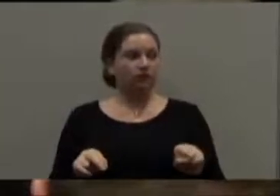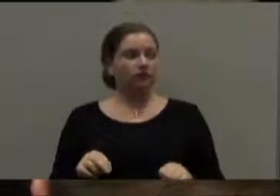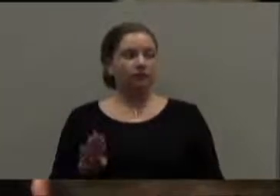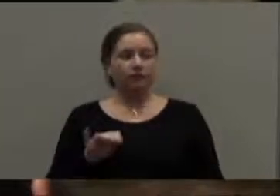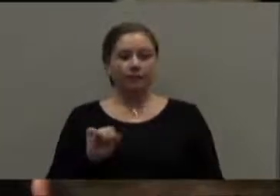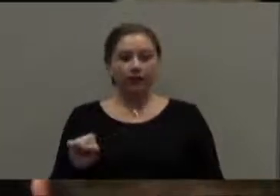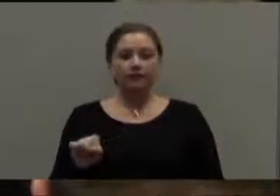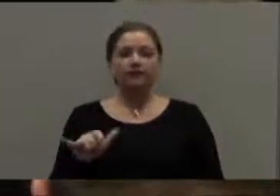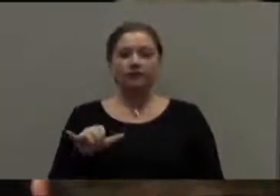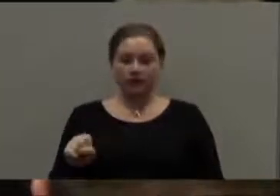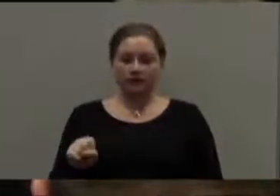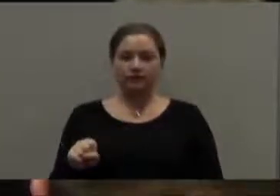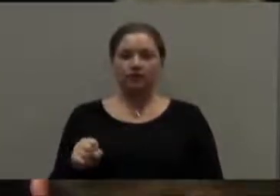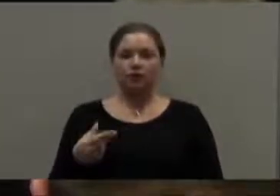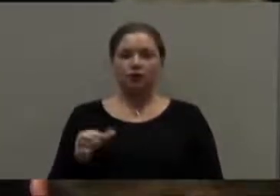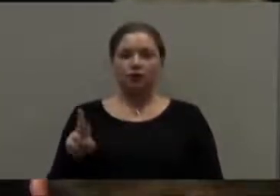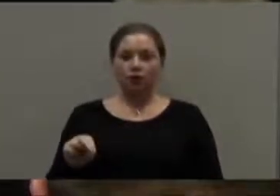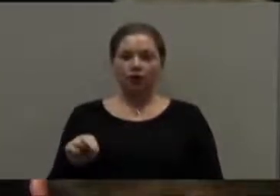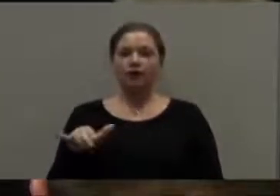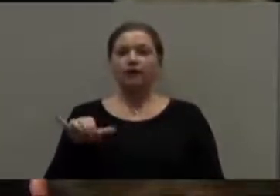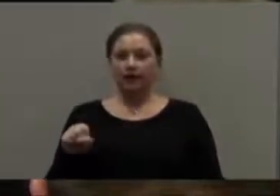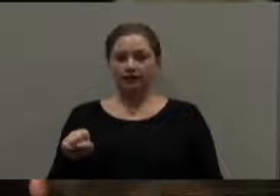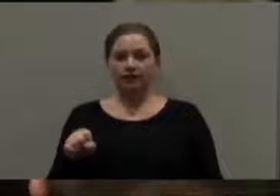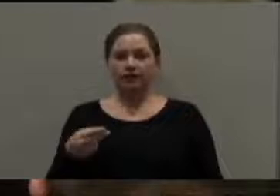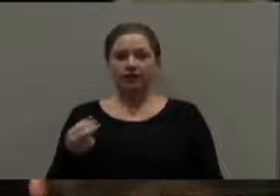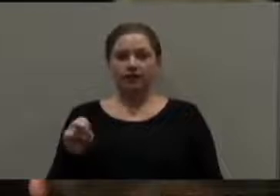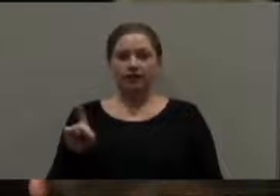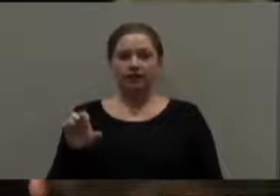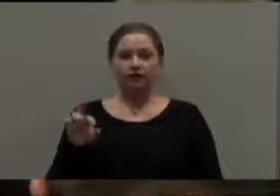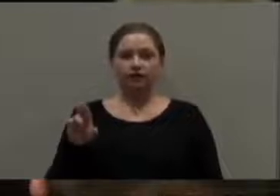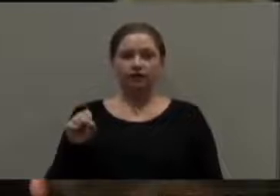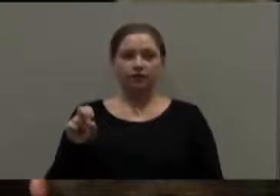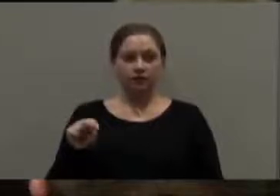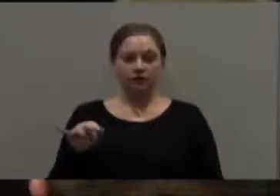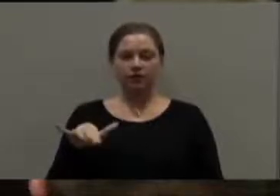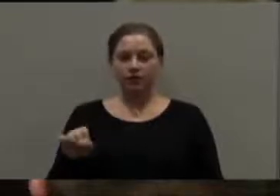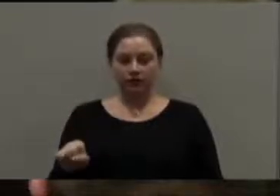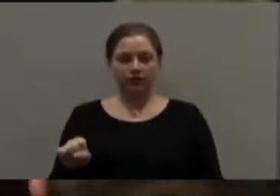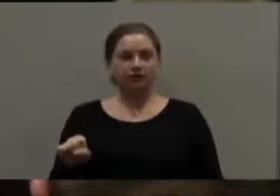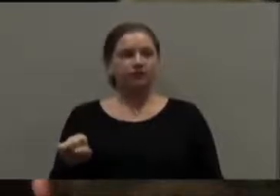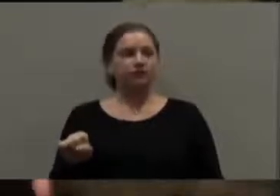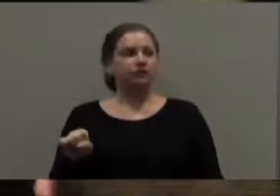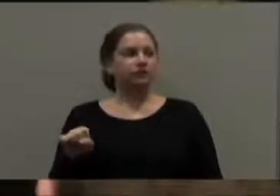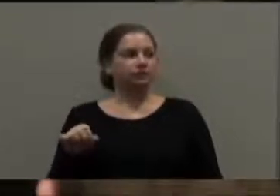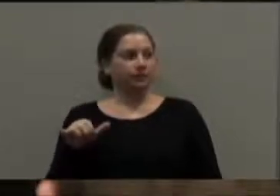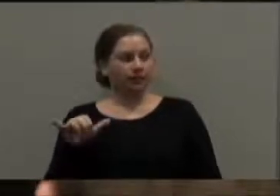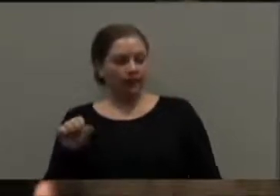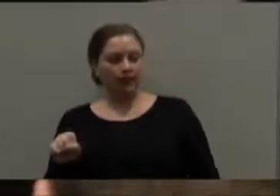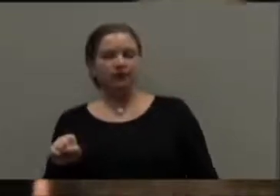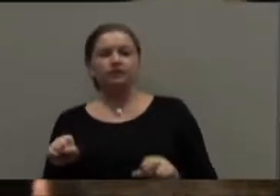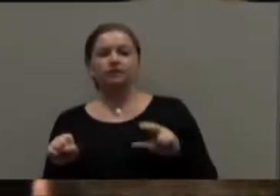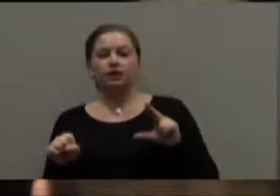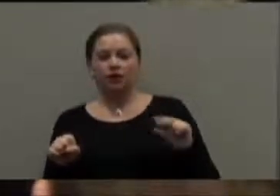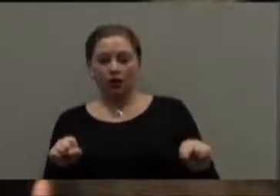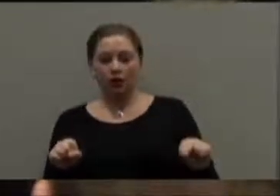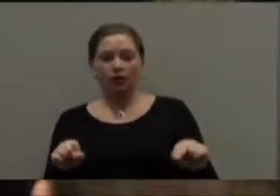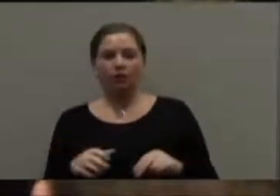Ms. Horn. Yes. Ms. Henderson. Ms. Bounds. Mr. McMillan. Ms. Christie.